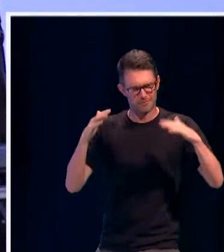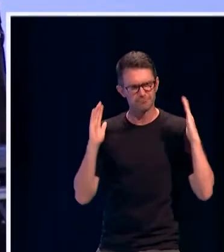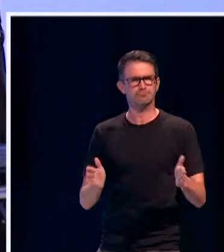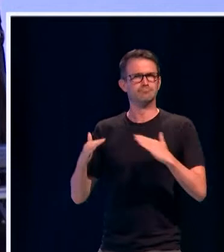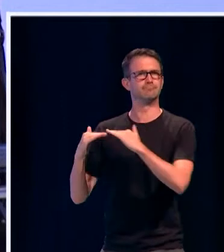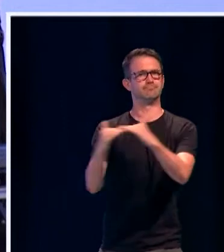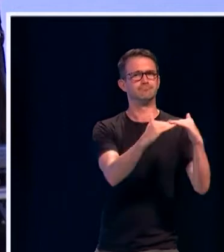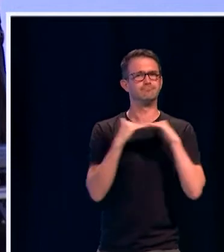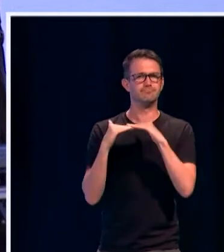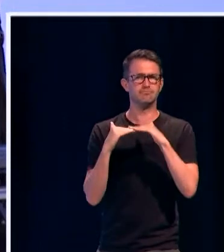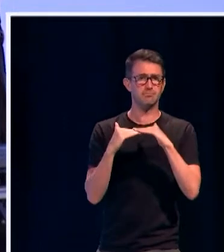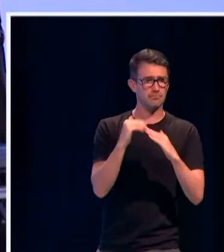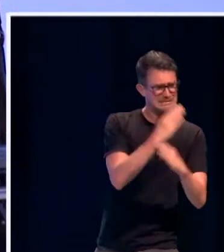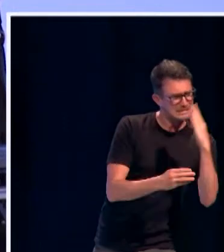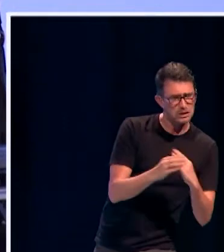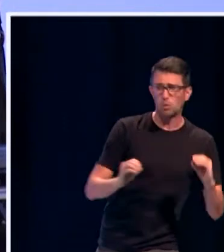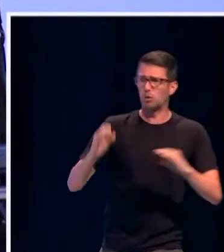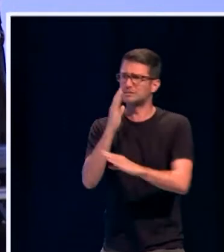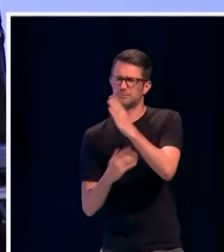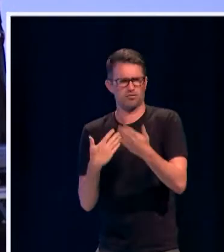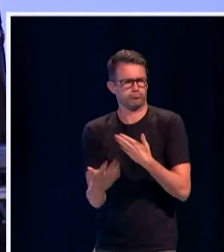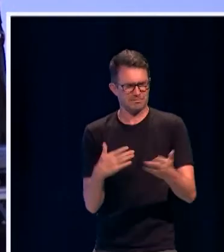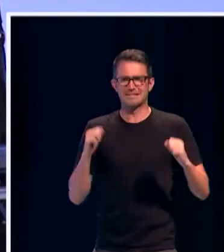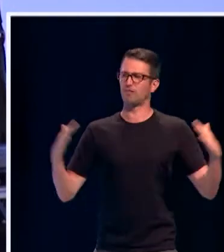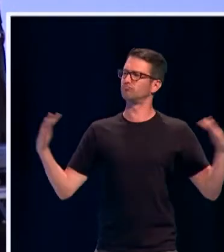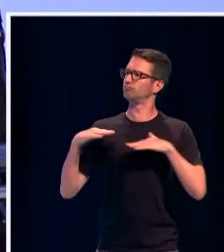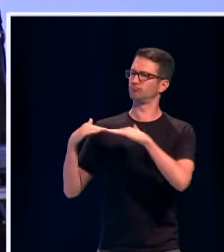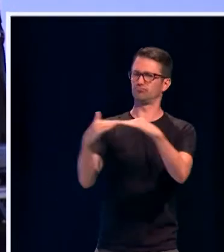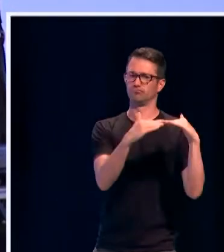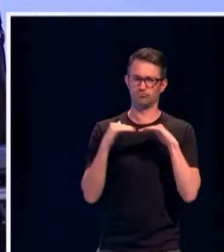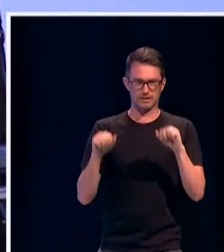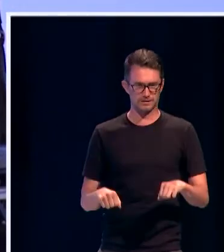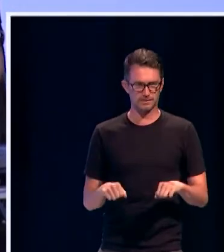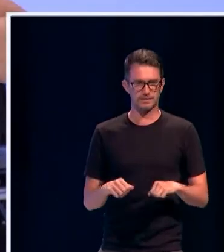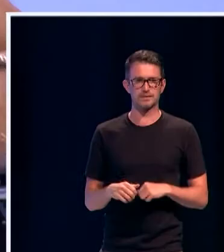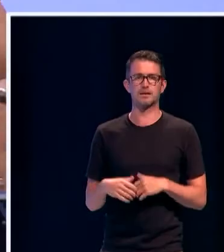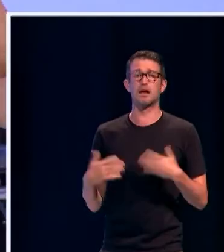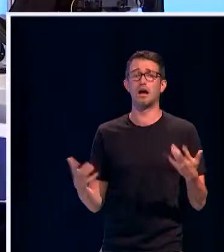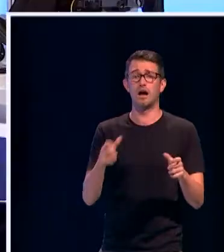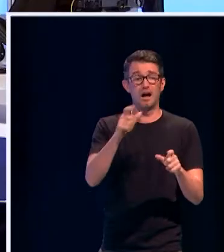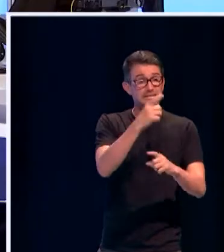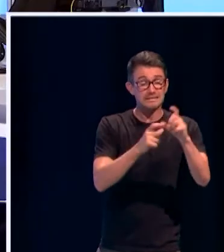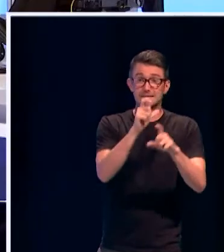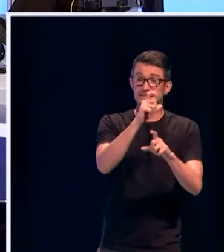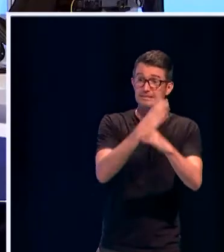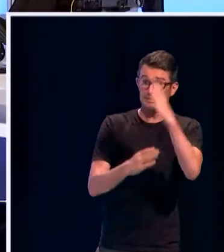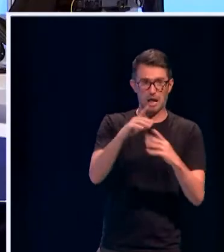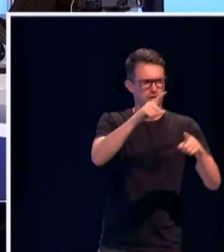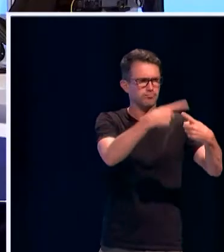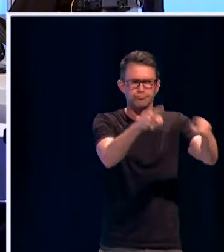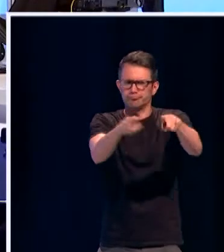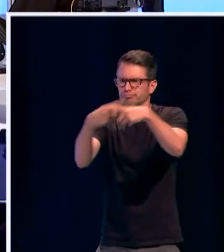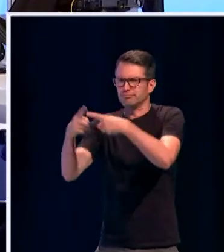I'm really pleased to introduce you to very interesting speakers. The first person that I want to introduce to